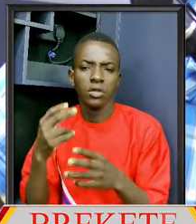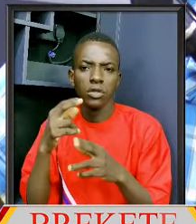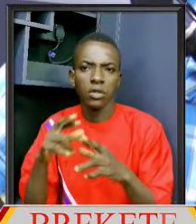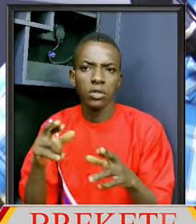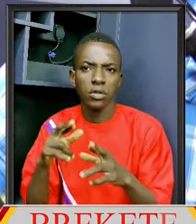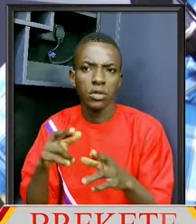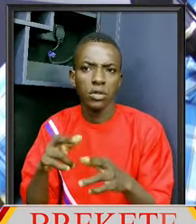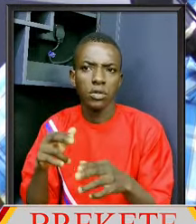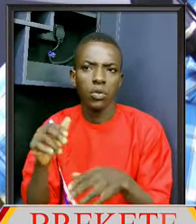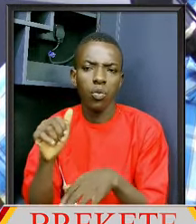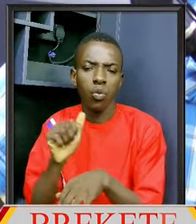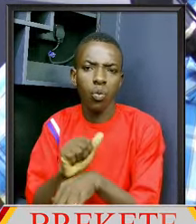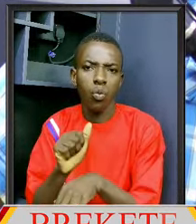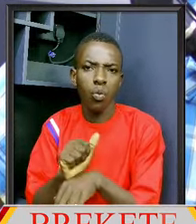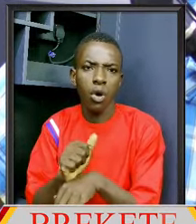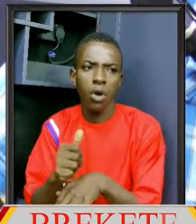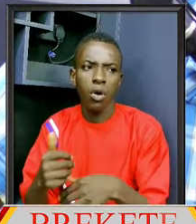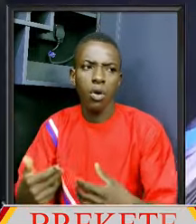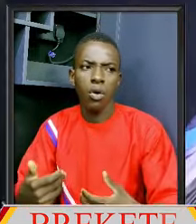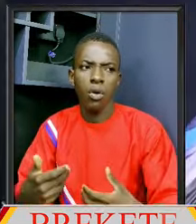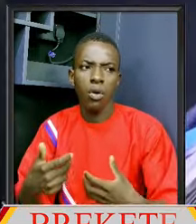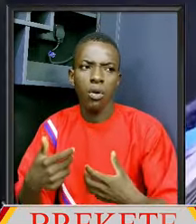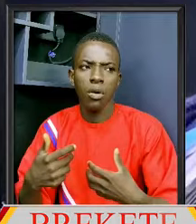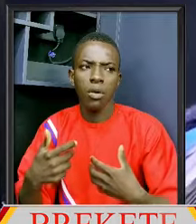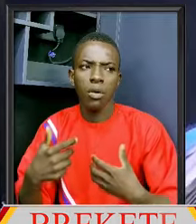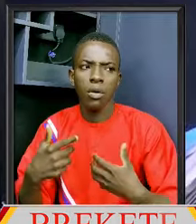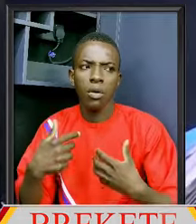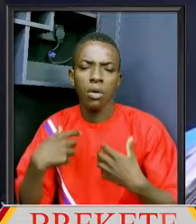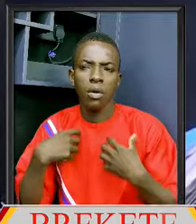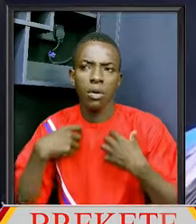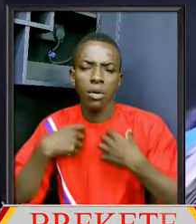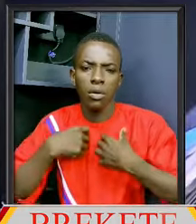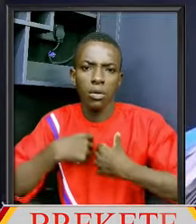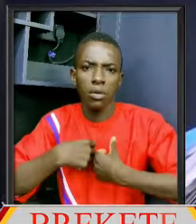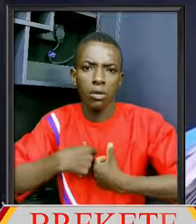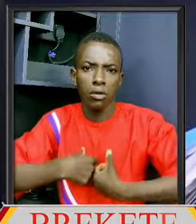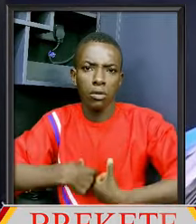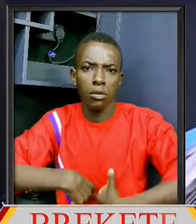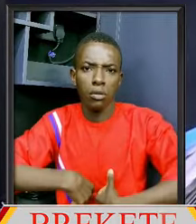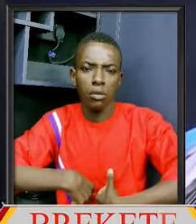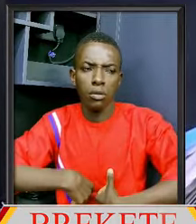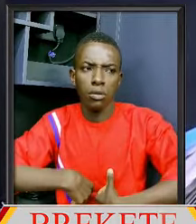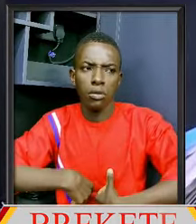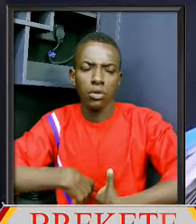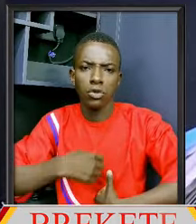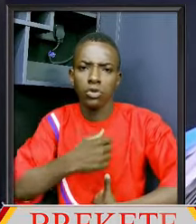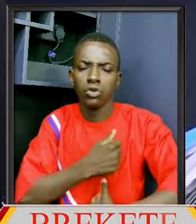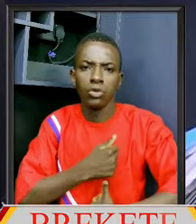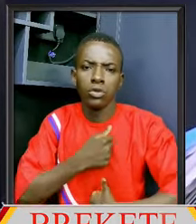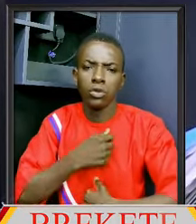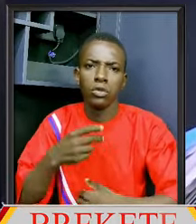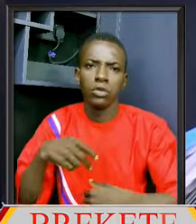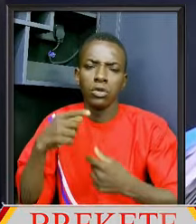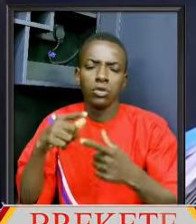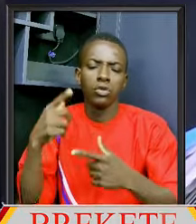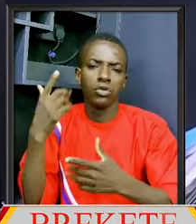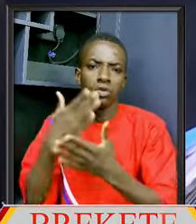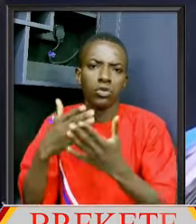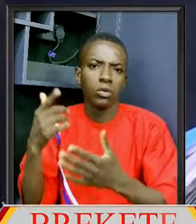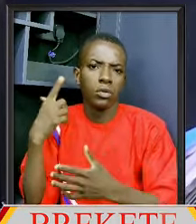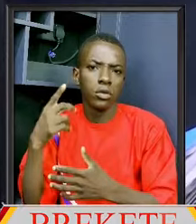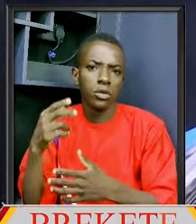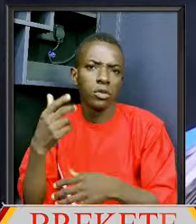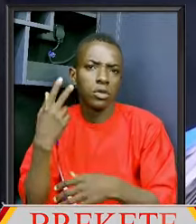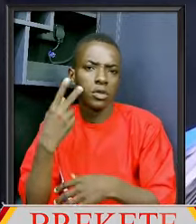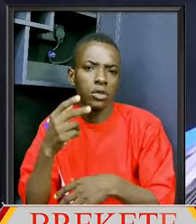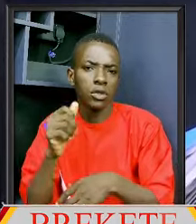look into is their work wear, the coats, that's lab coats they wear. Sorry to say, you go to some labs there and you